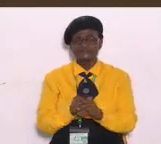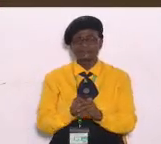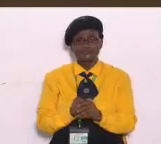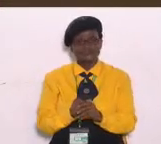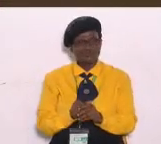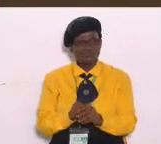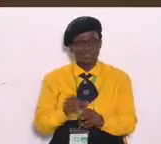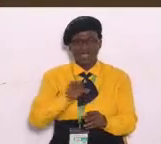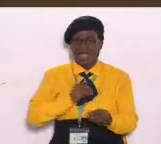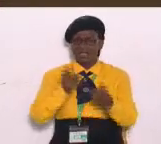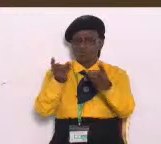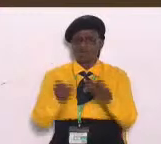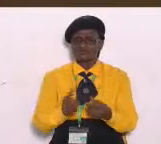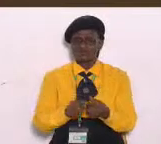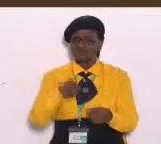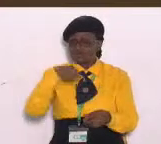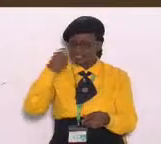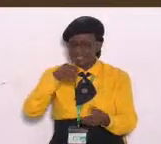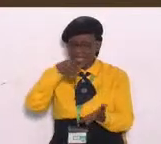And I want to say again,